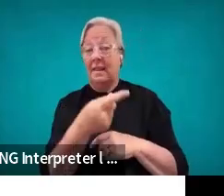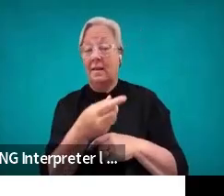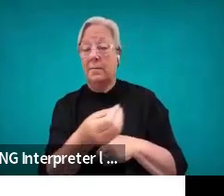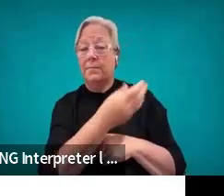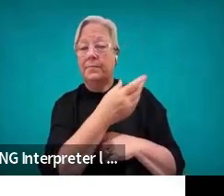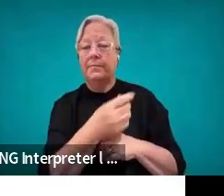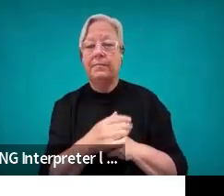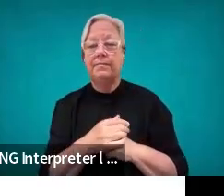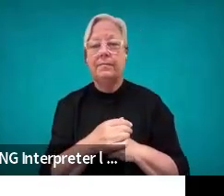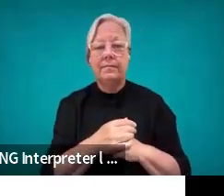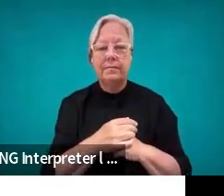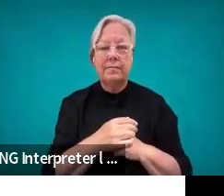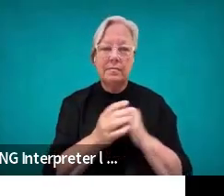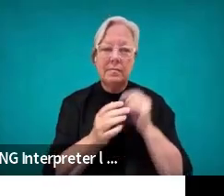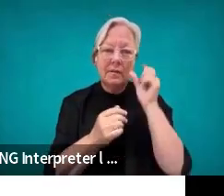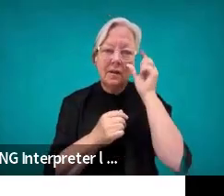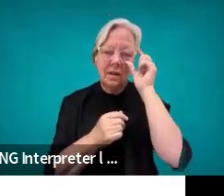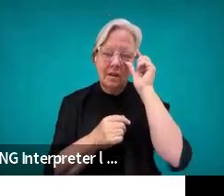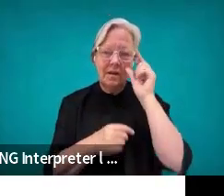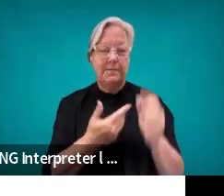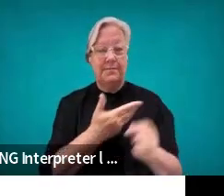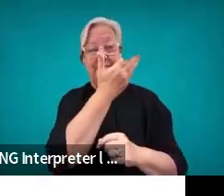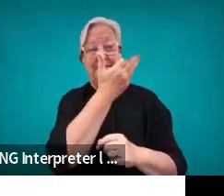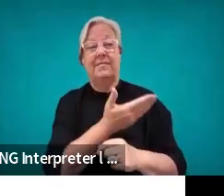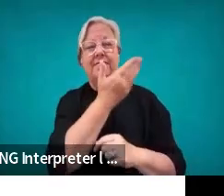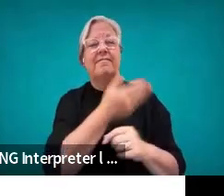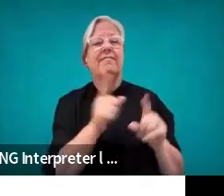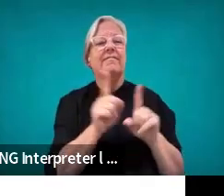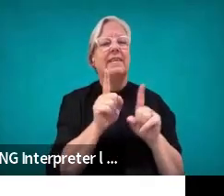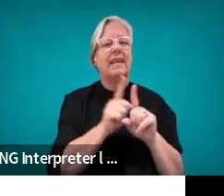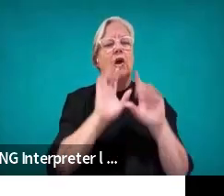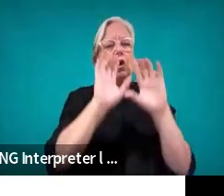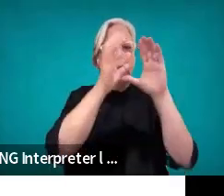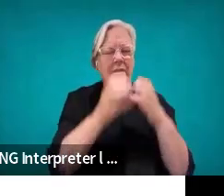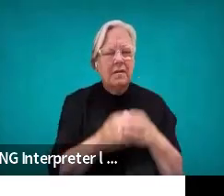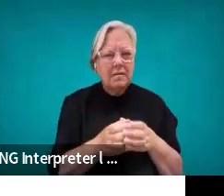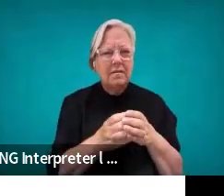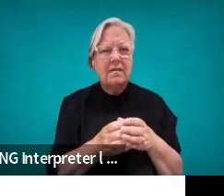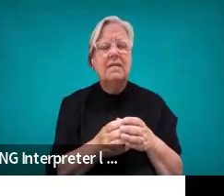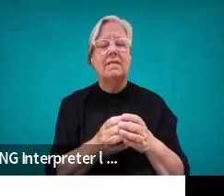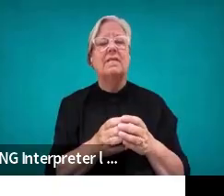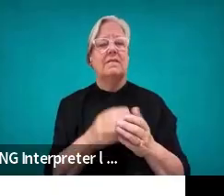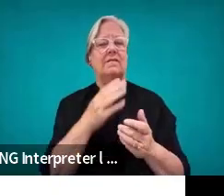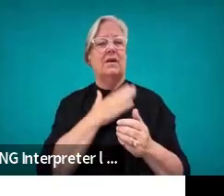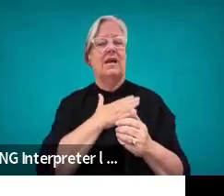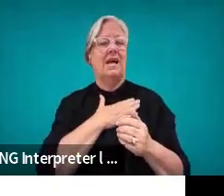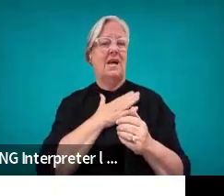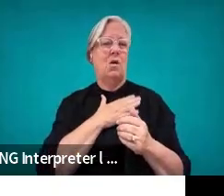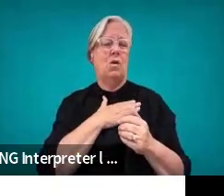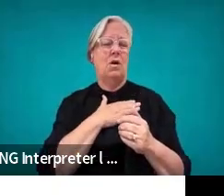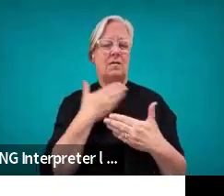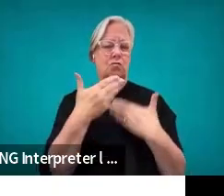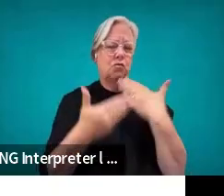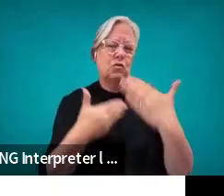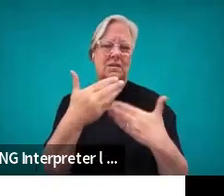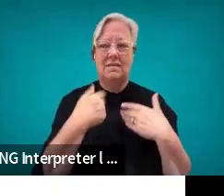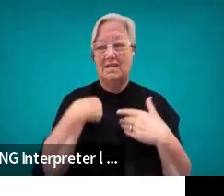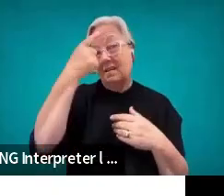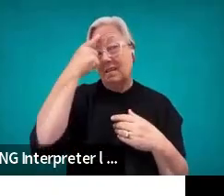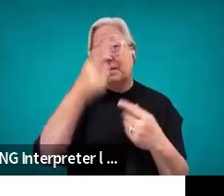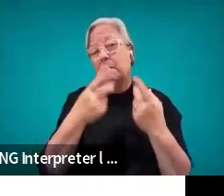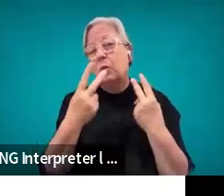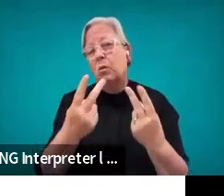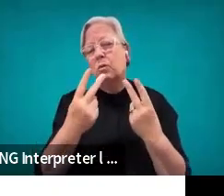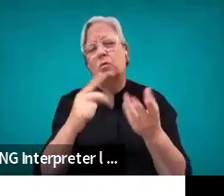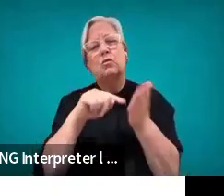key components that we had for our co-design process that I think it would be important to highlight for